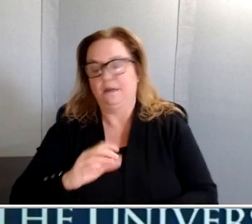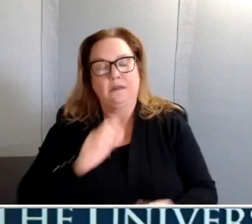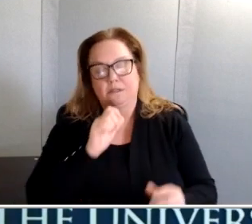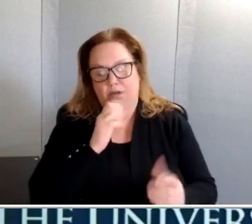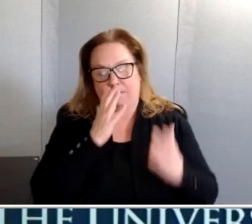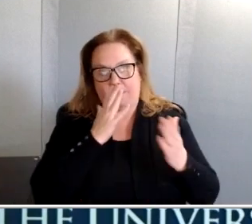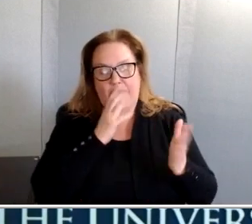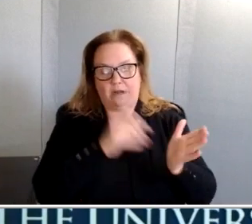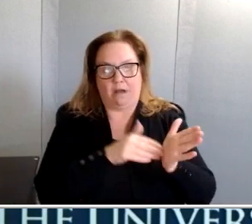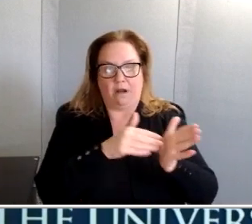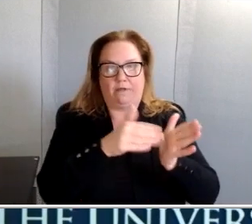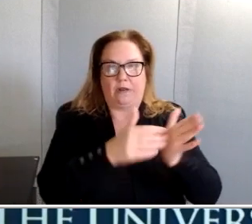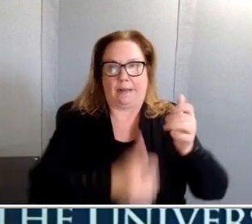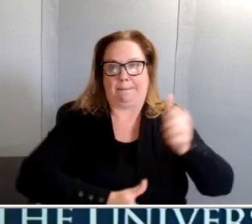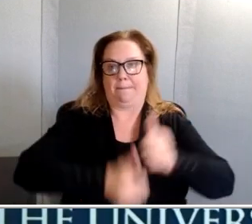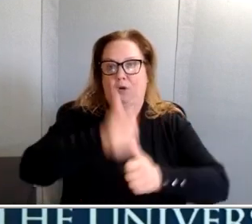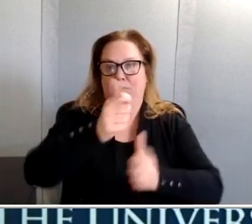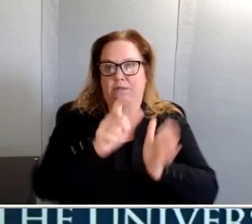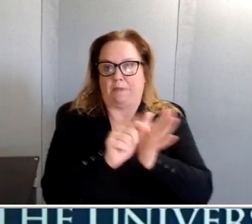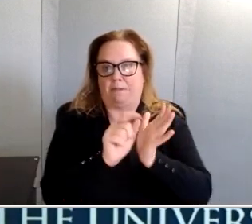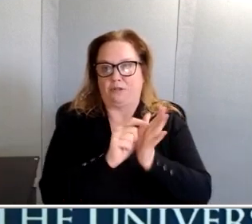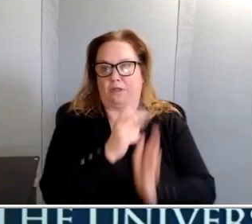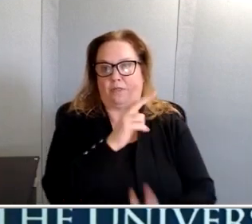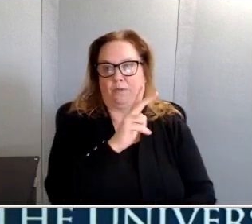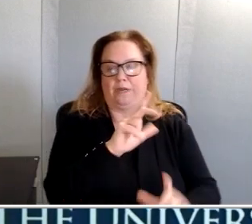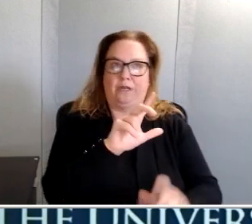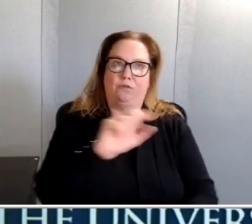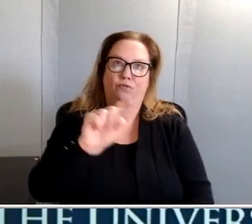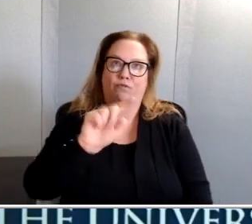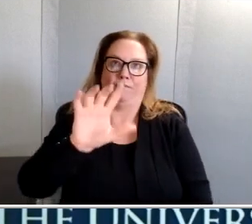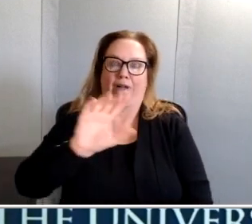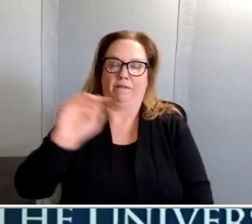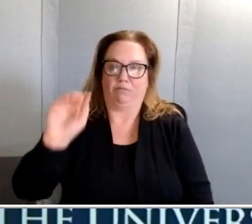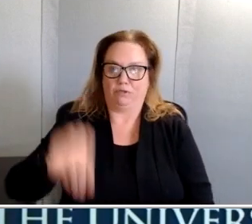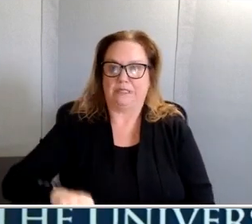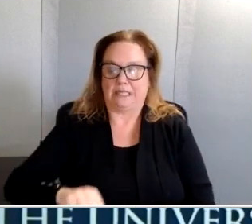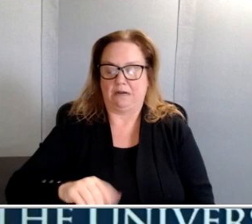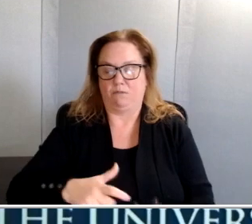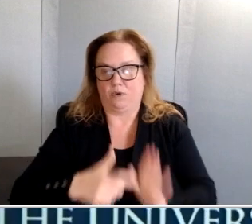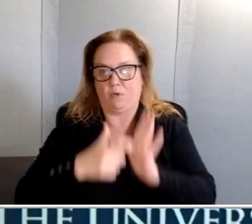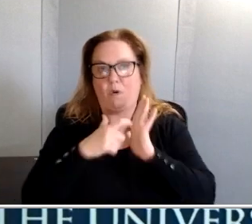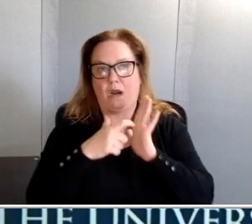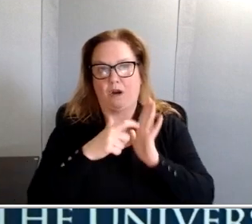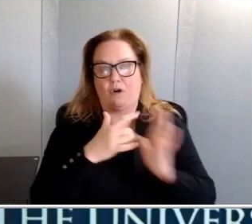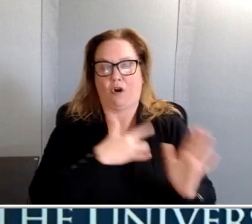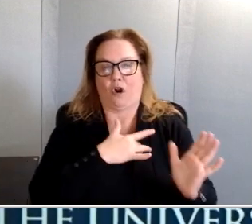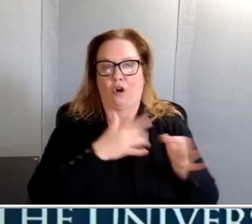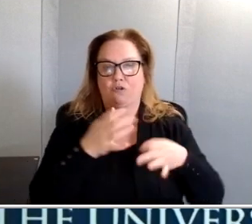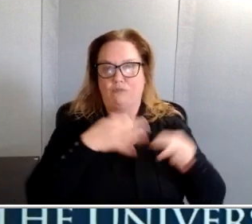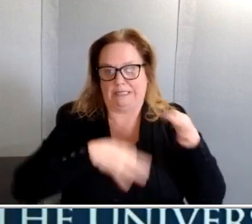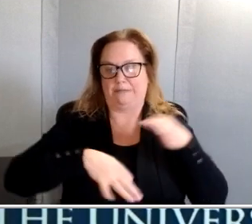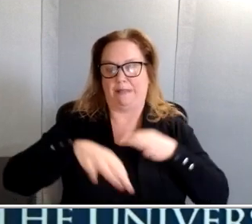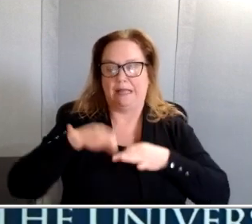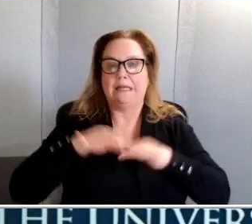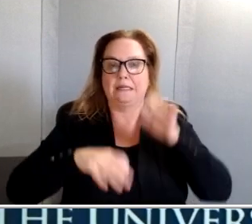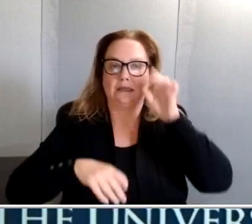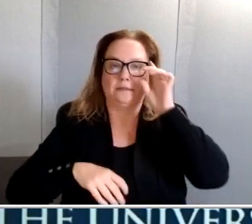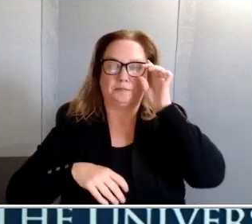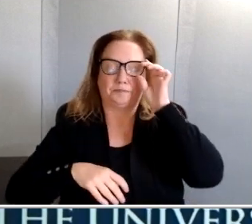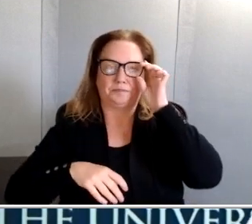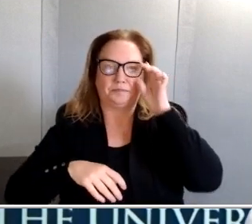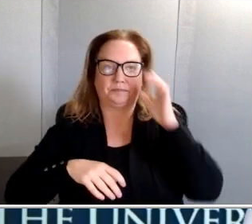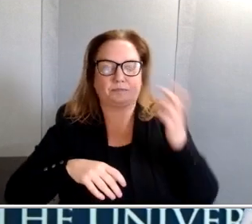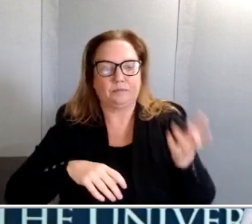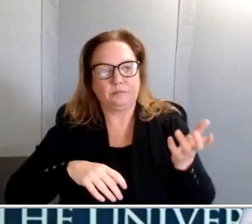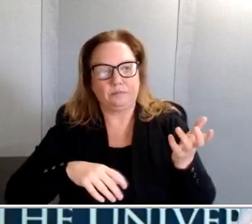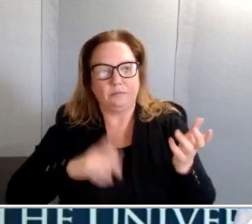On most published series, around 3 to 5% of patients will end up requiring a heart transplantation. If